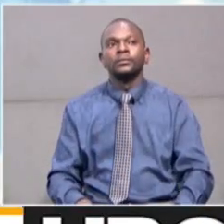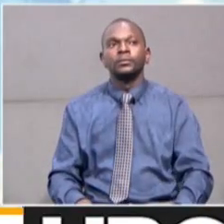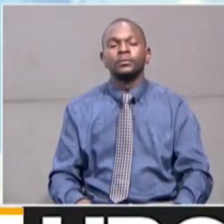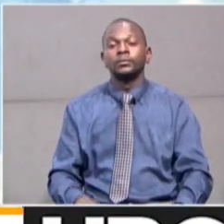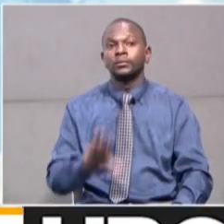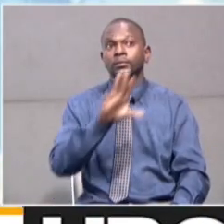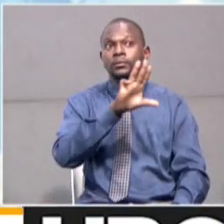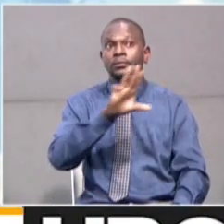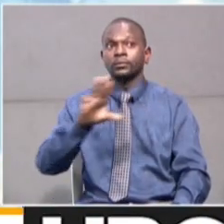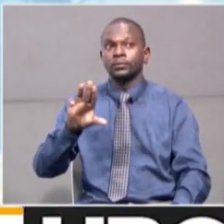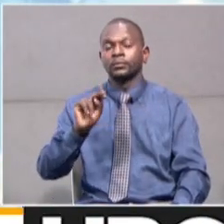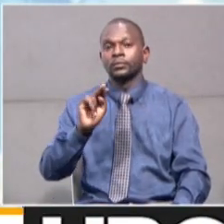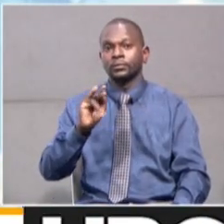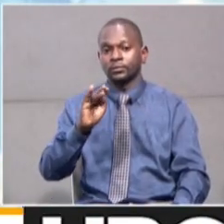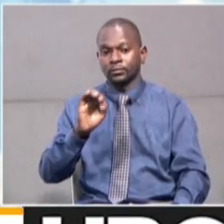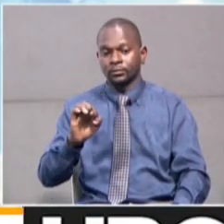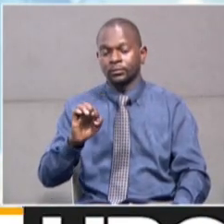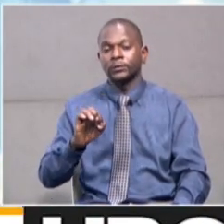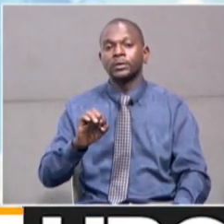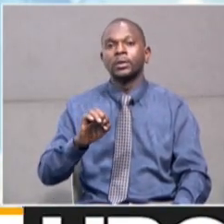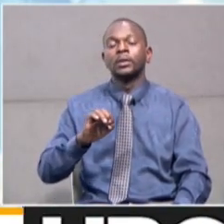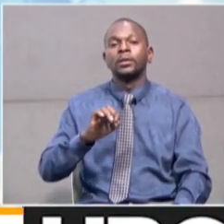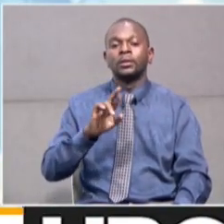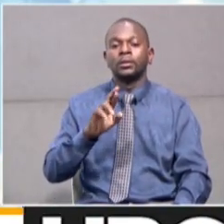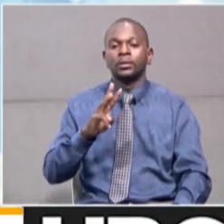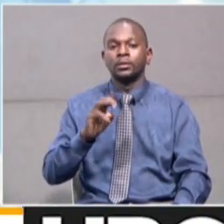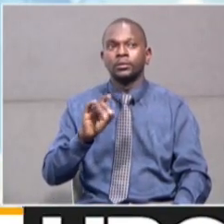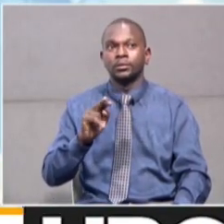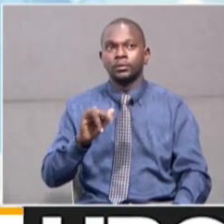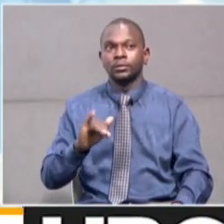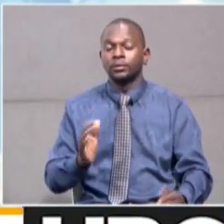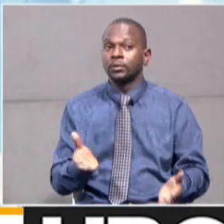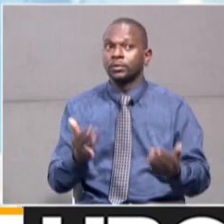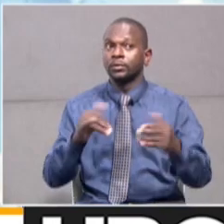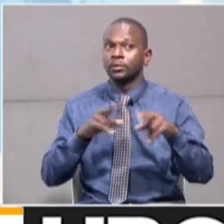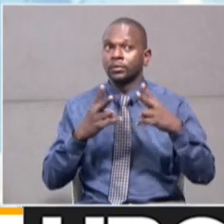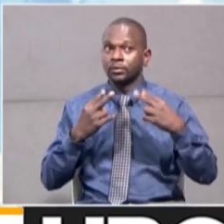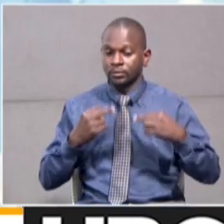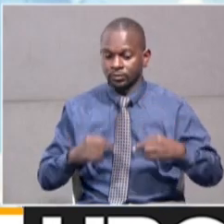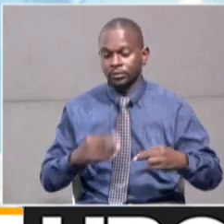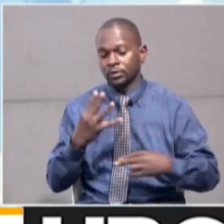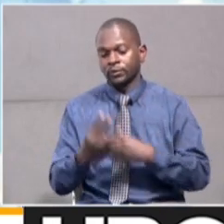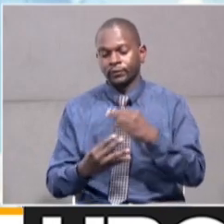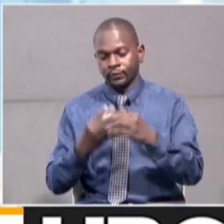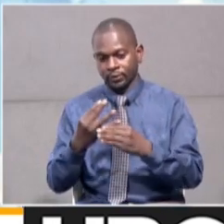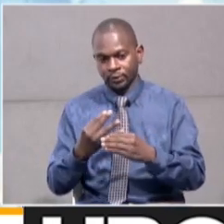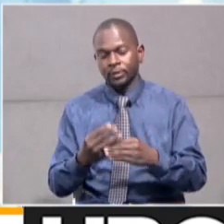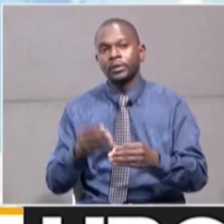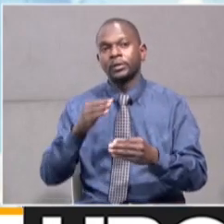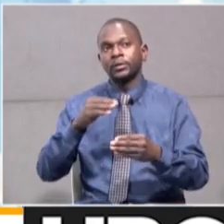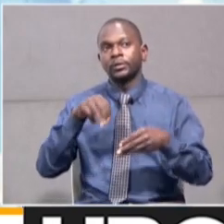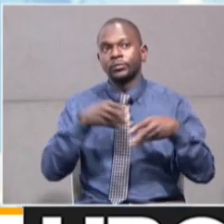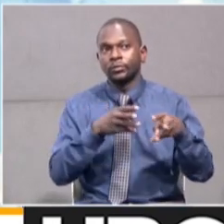The Westnile and Rwenzori regions are experiencing improved healthcare delivery thanks to a 4-year project titled Leveraging Strategic